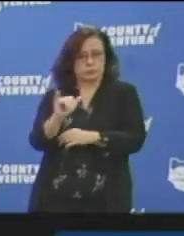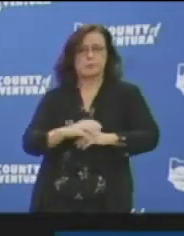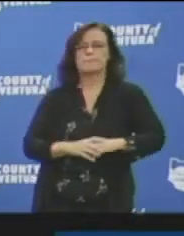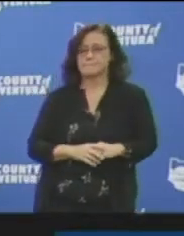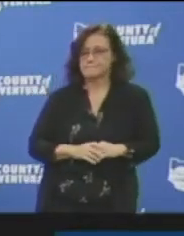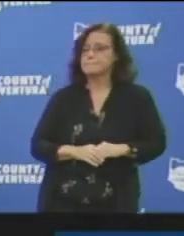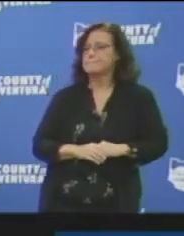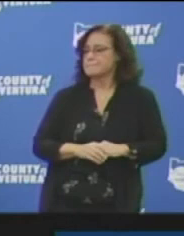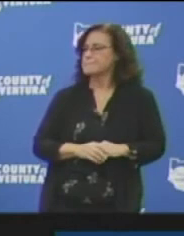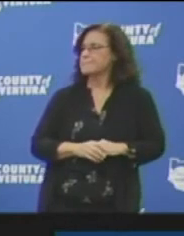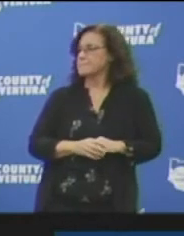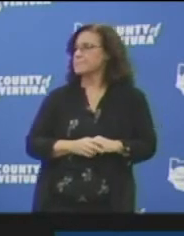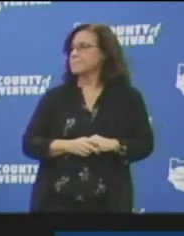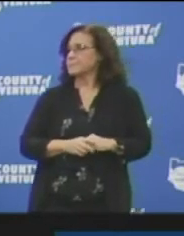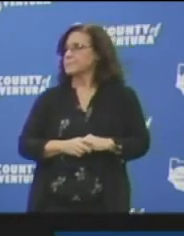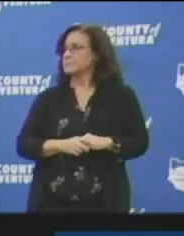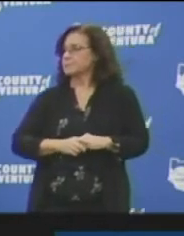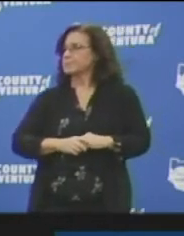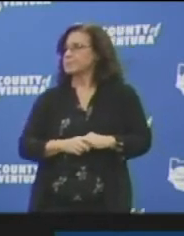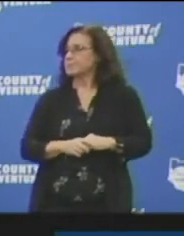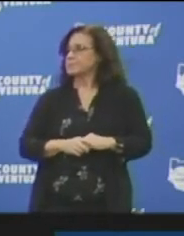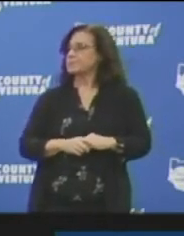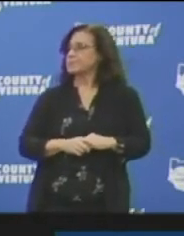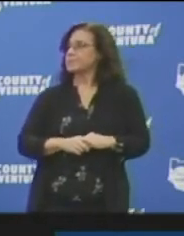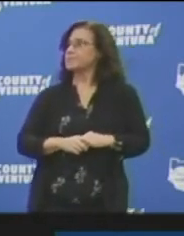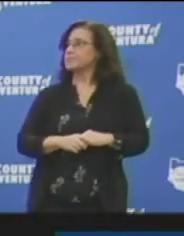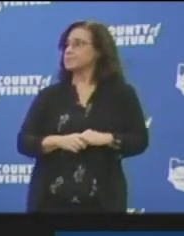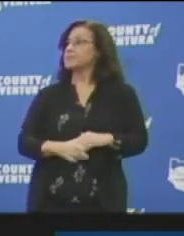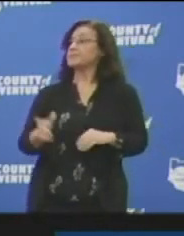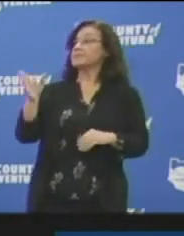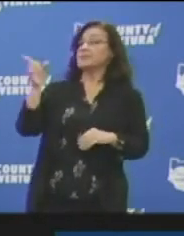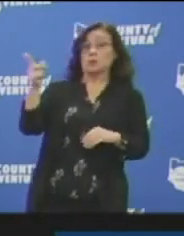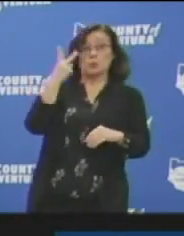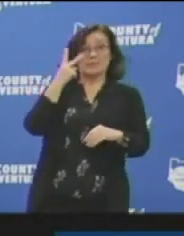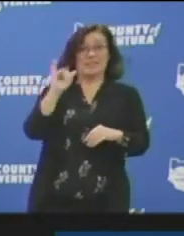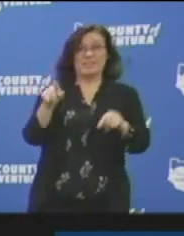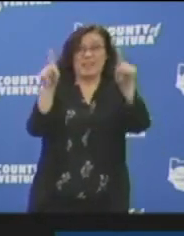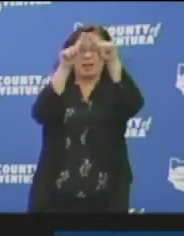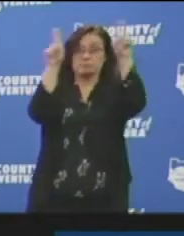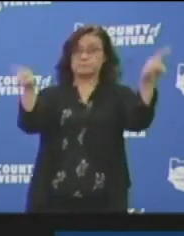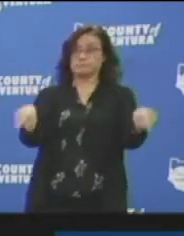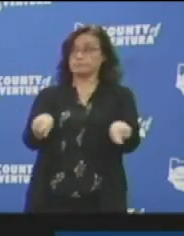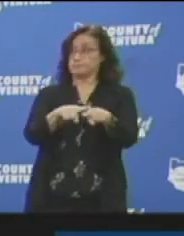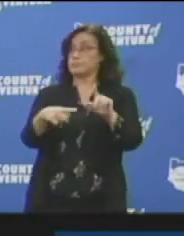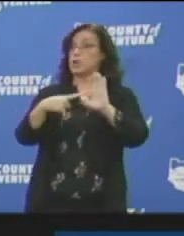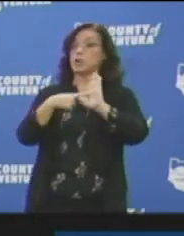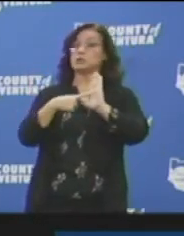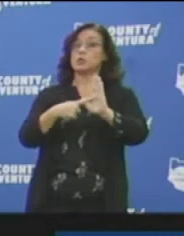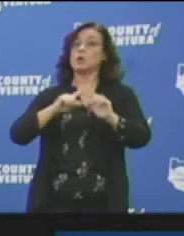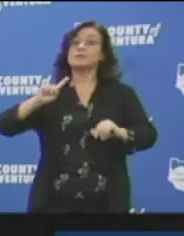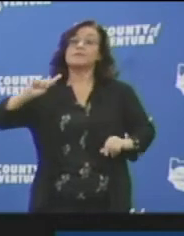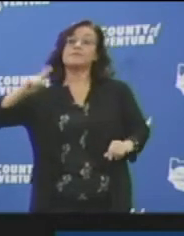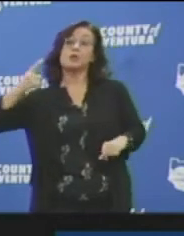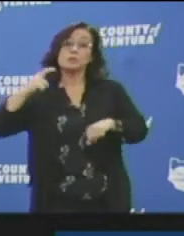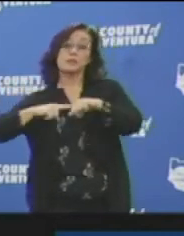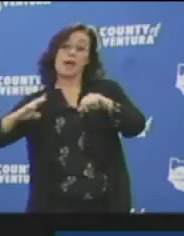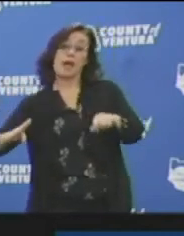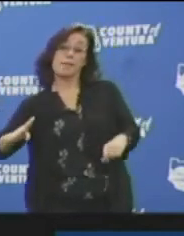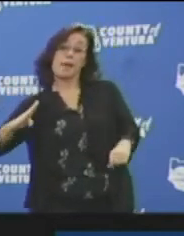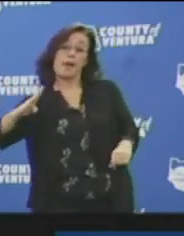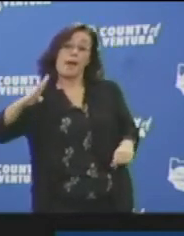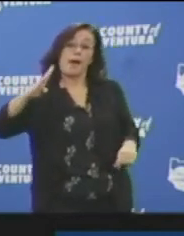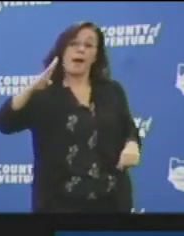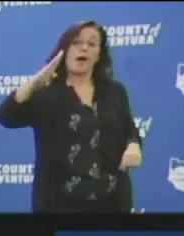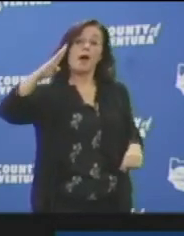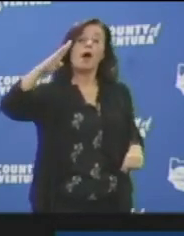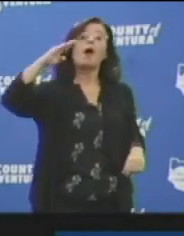wave of the pandemic, and this is the second wave of the pandemic. This is not